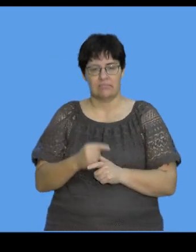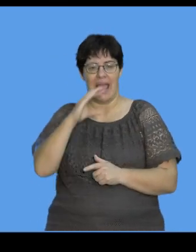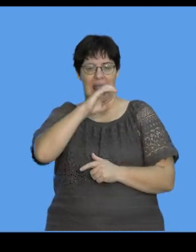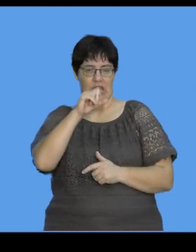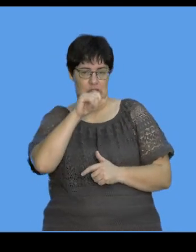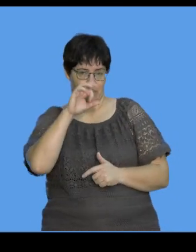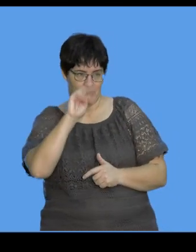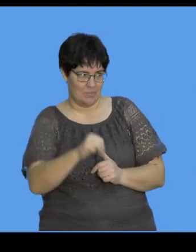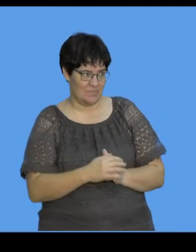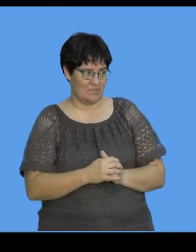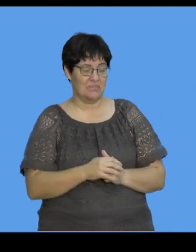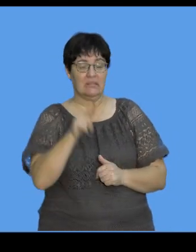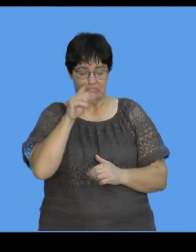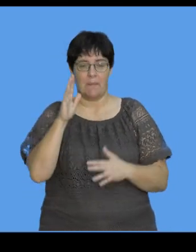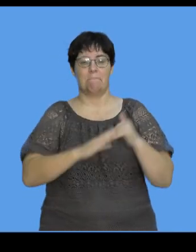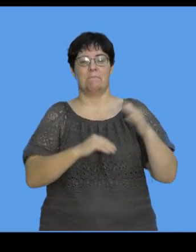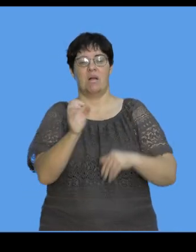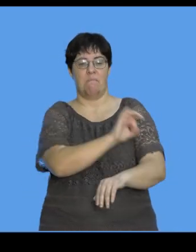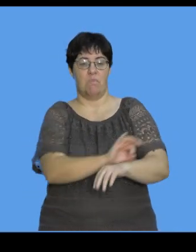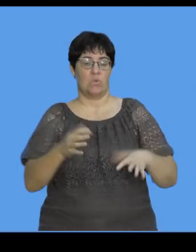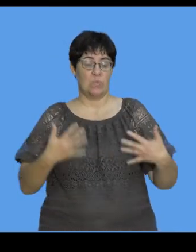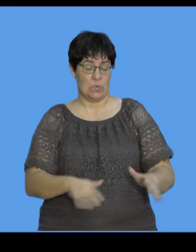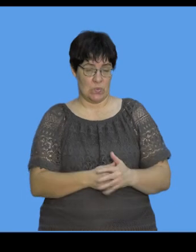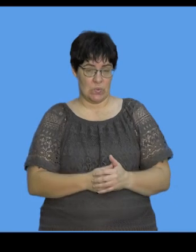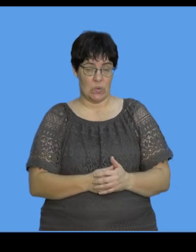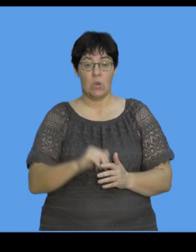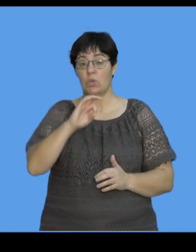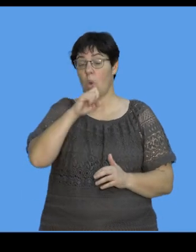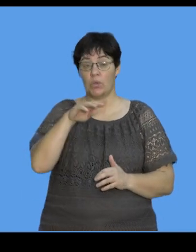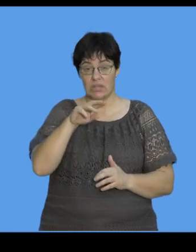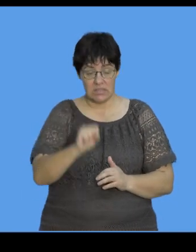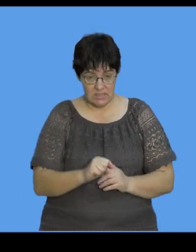calcium. That builds bones, okay? So my oats, I've got